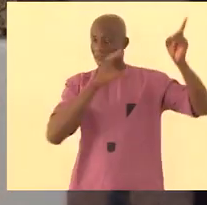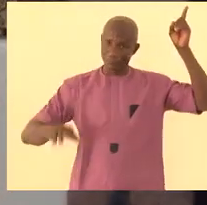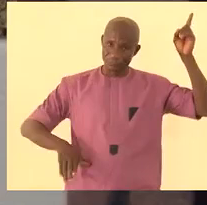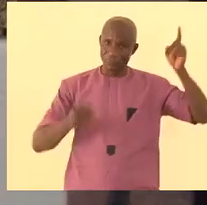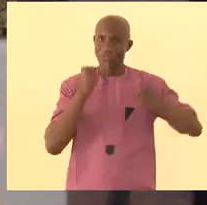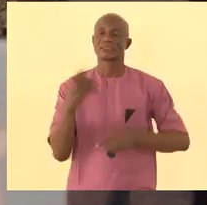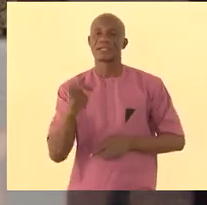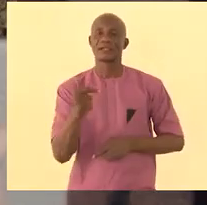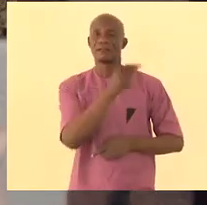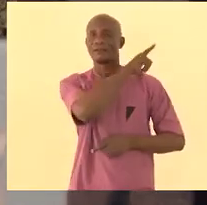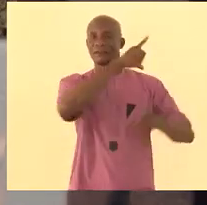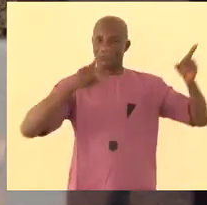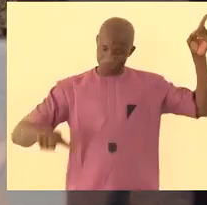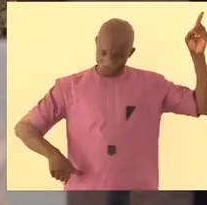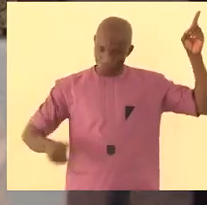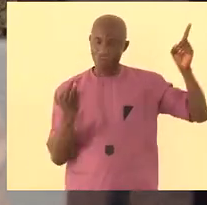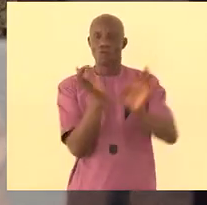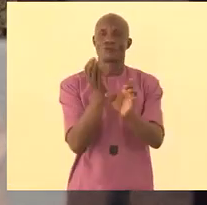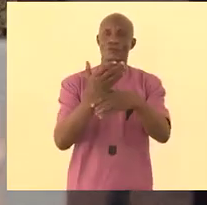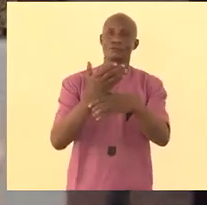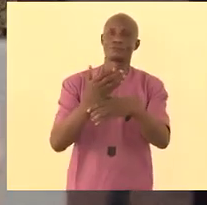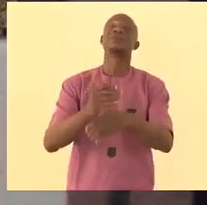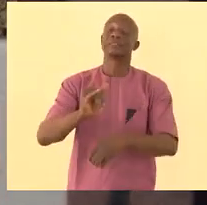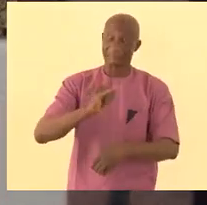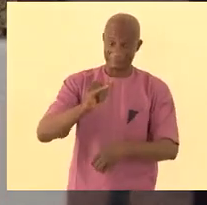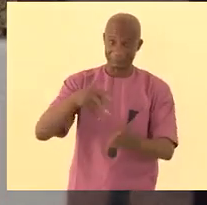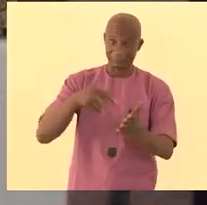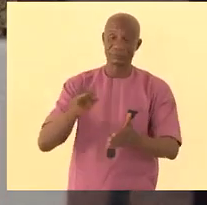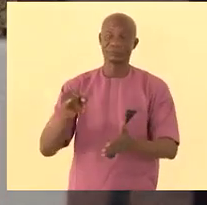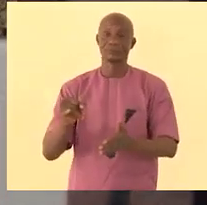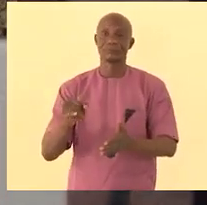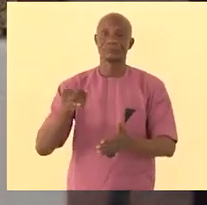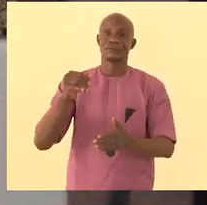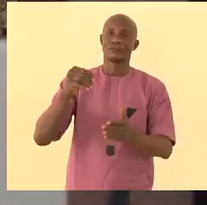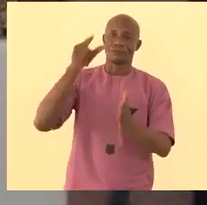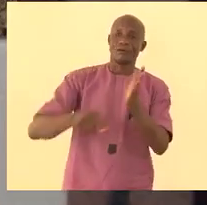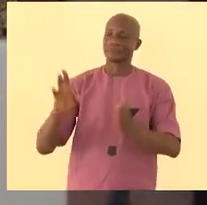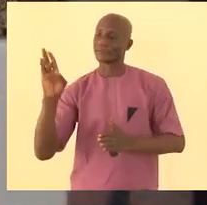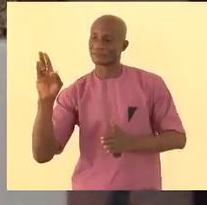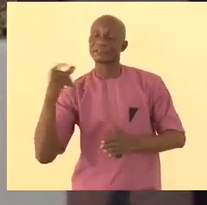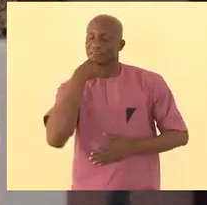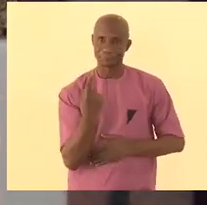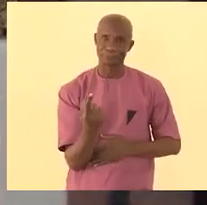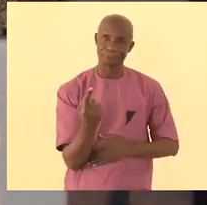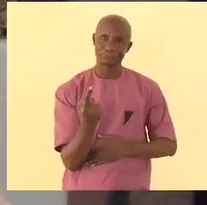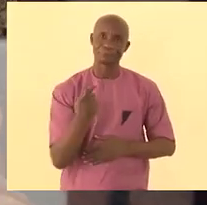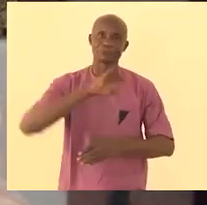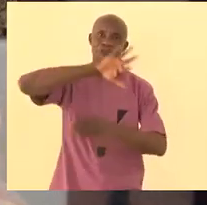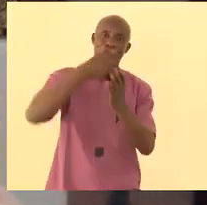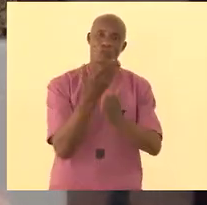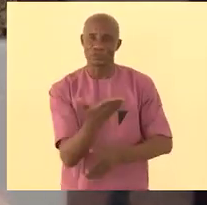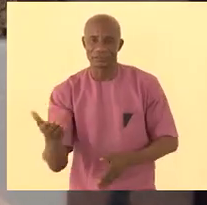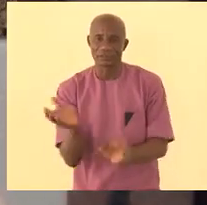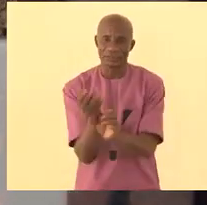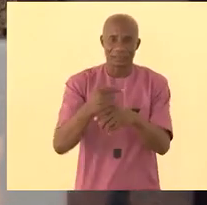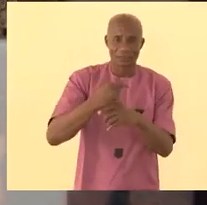Christ is the Lord of creation. That same passage, verse 17, says, all things